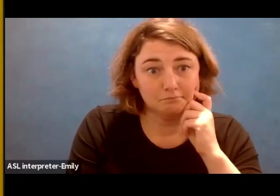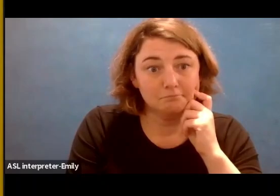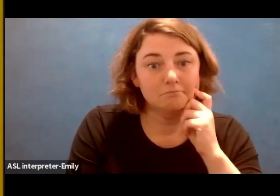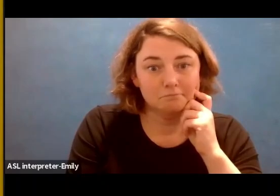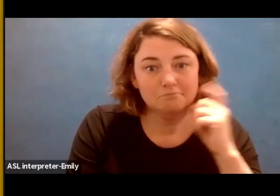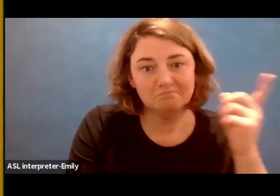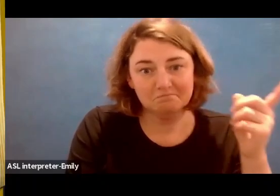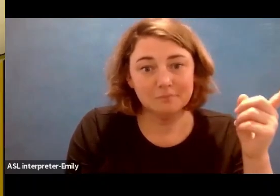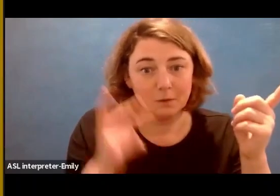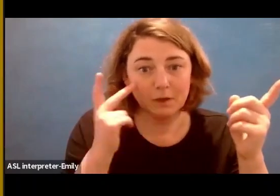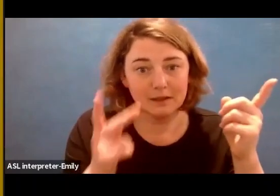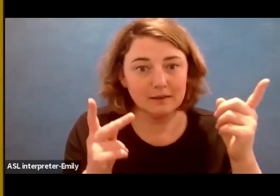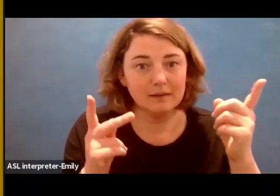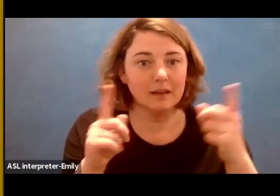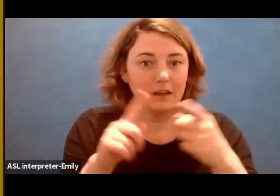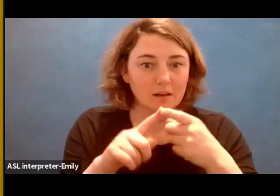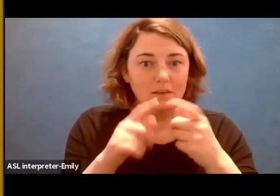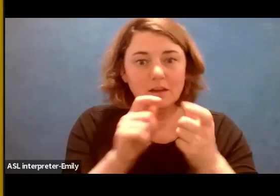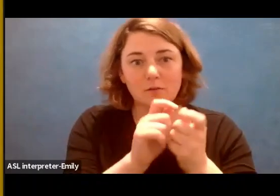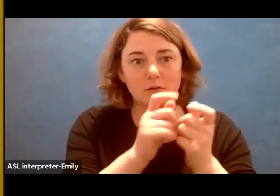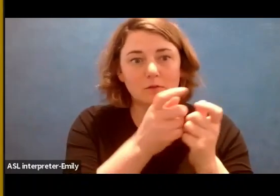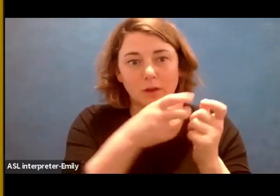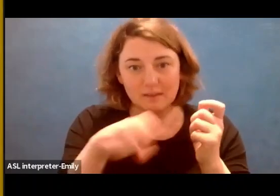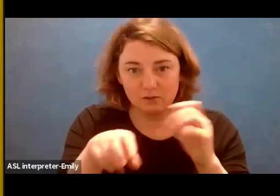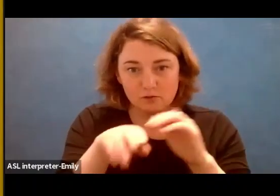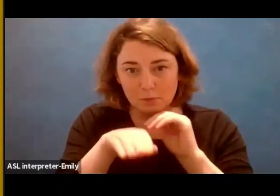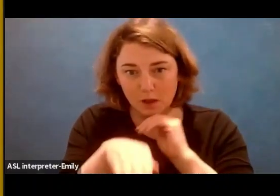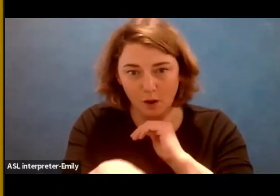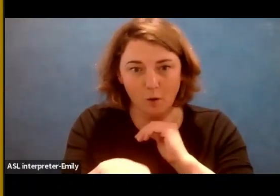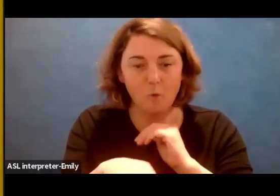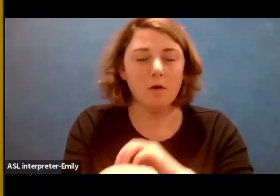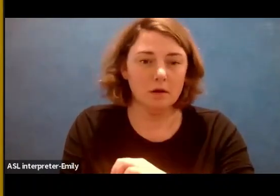Here you can see a ramp and a transition below.